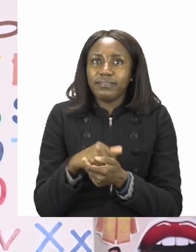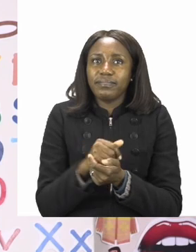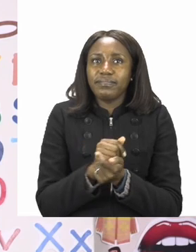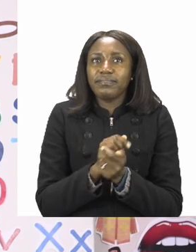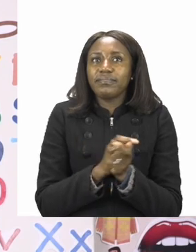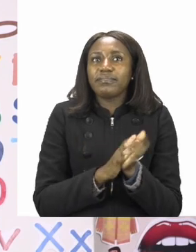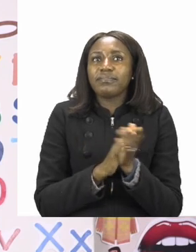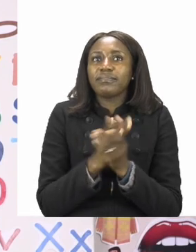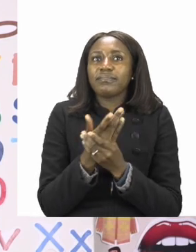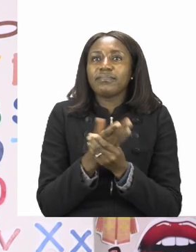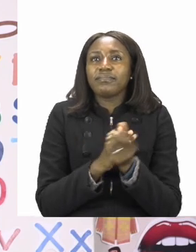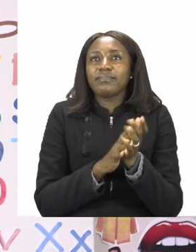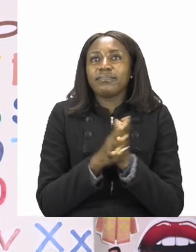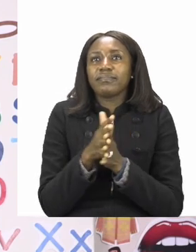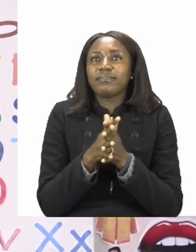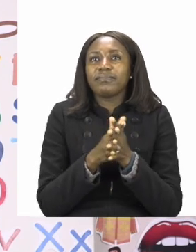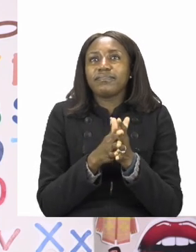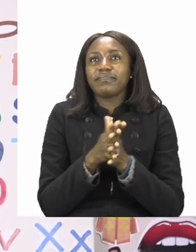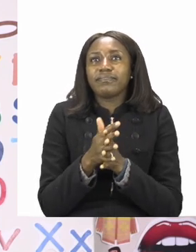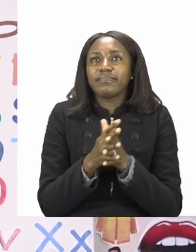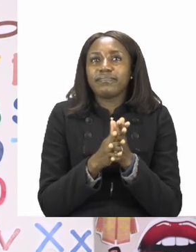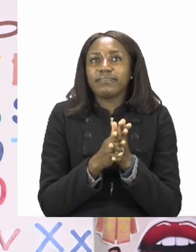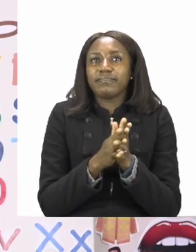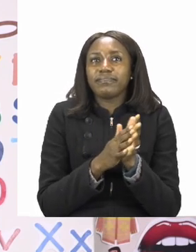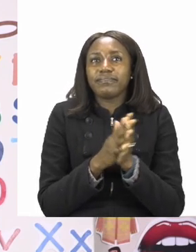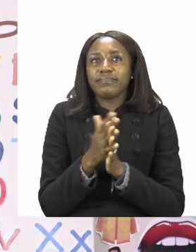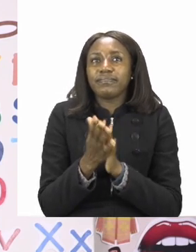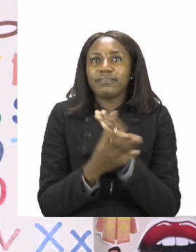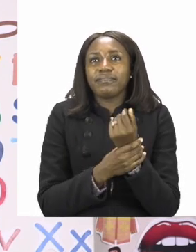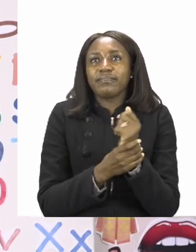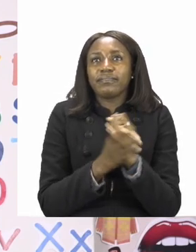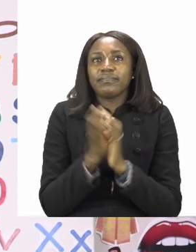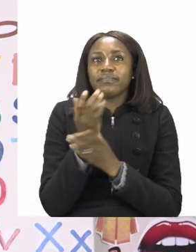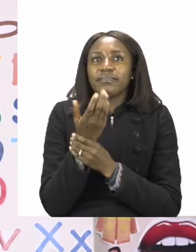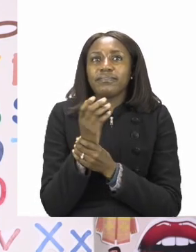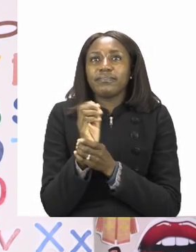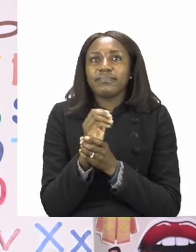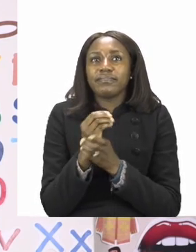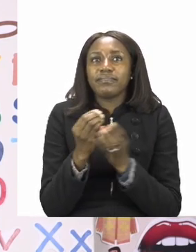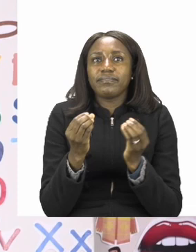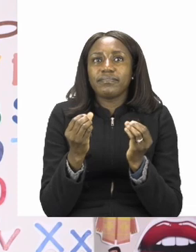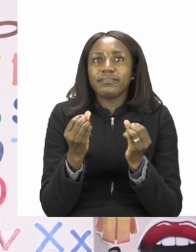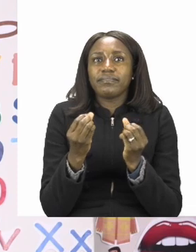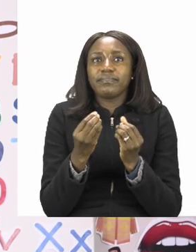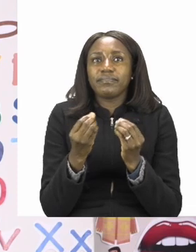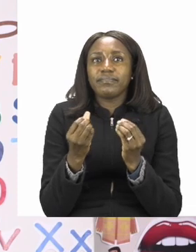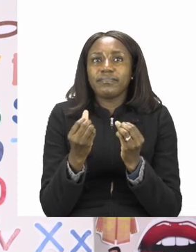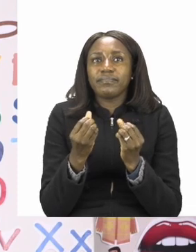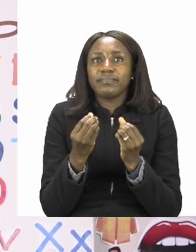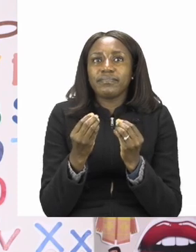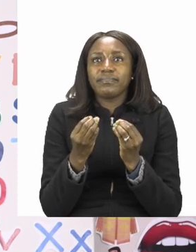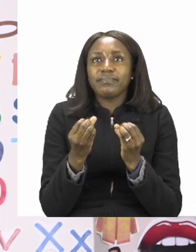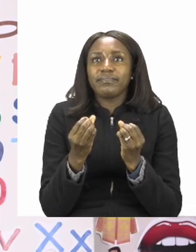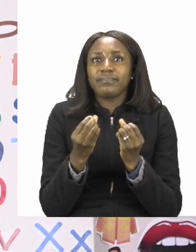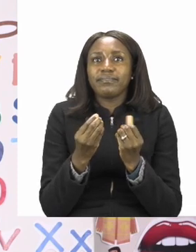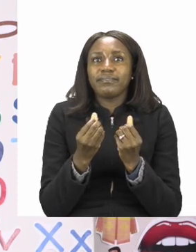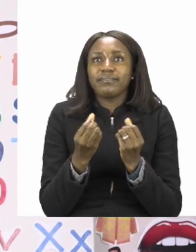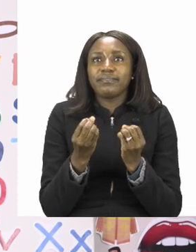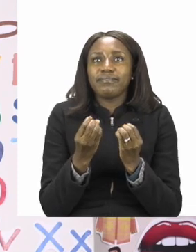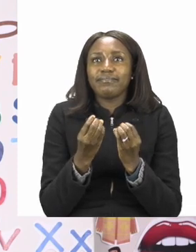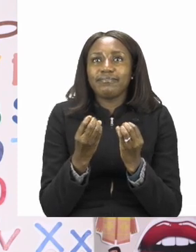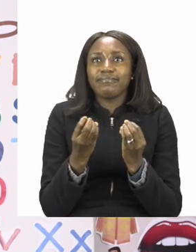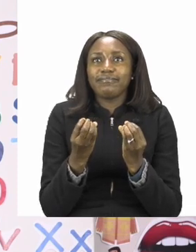hands, in between our fingers, on our wrists, and our fingertips